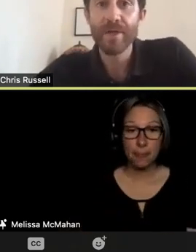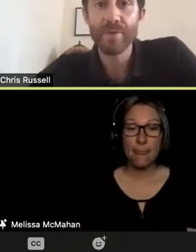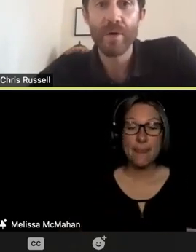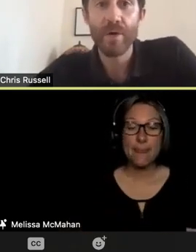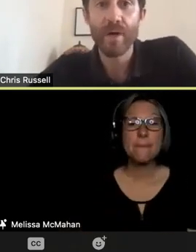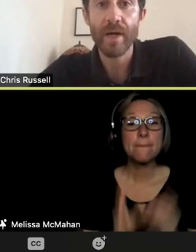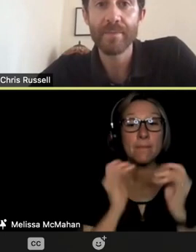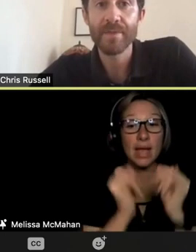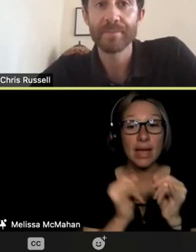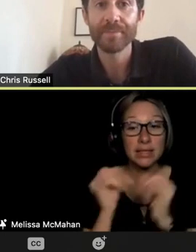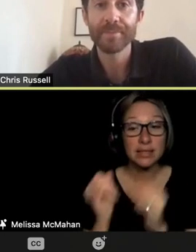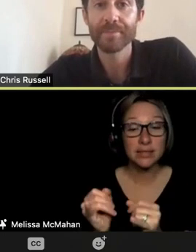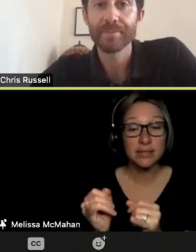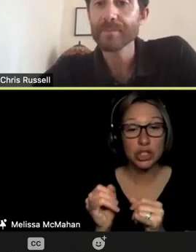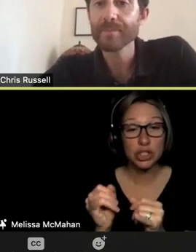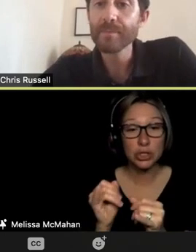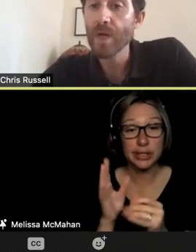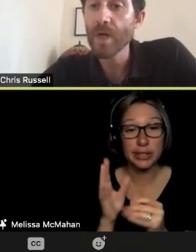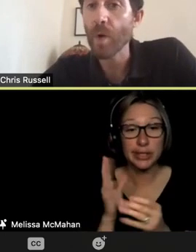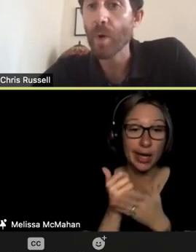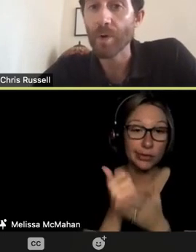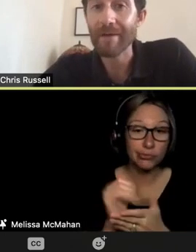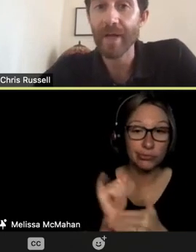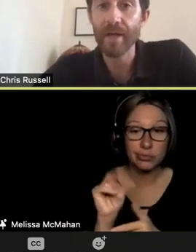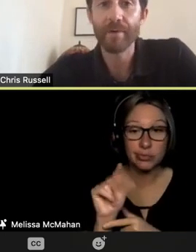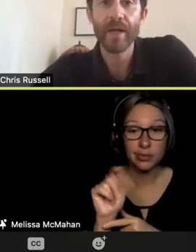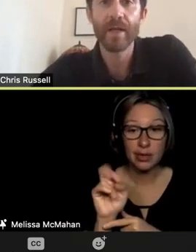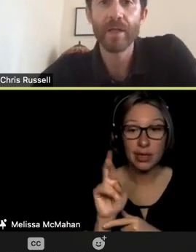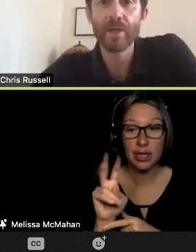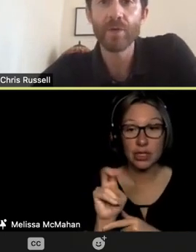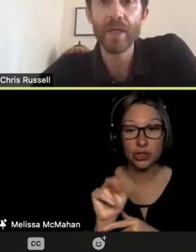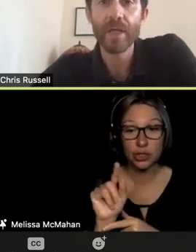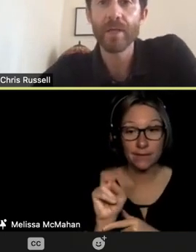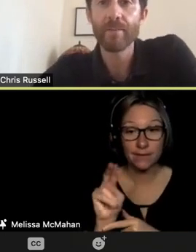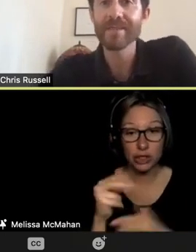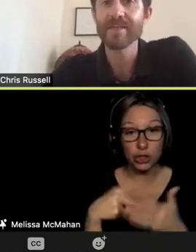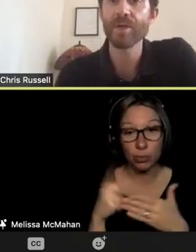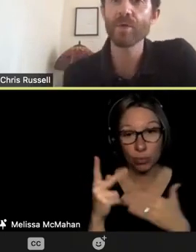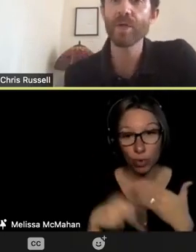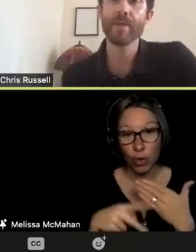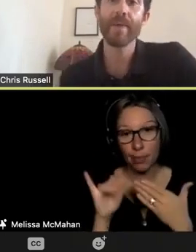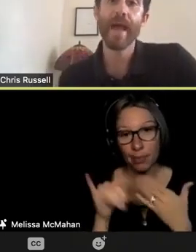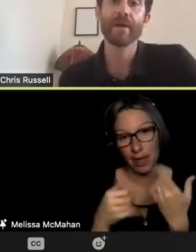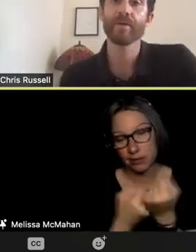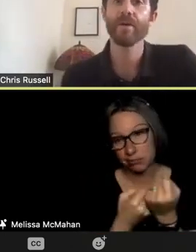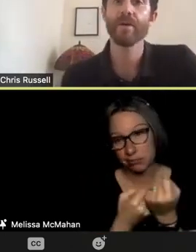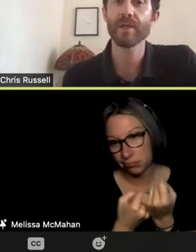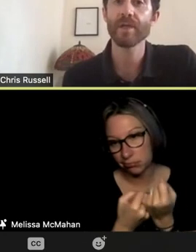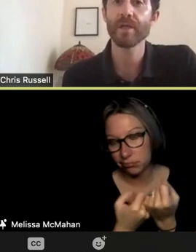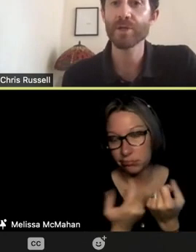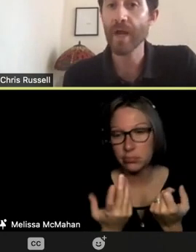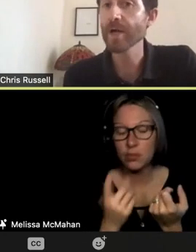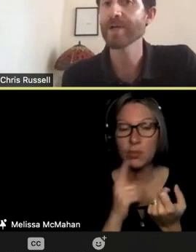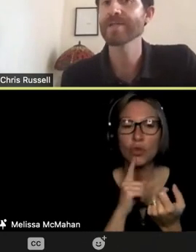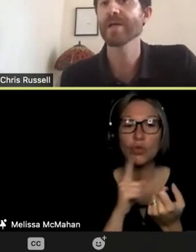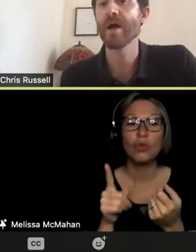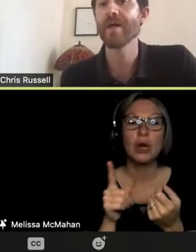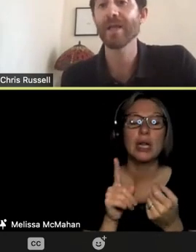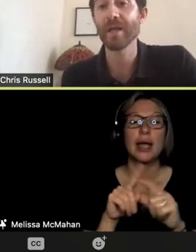Individualized intervention programs are what we're advocating, right? Unique, based on the unique impact of